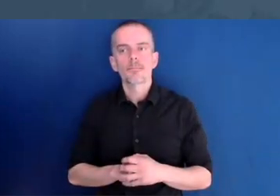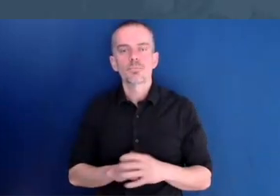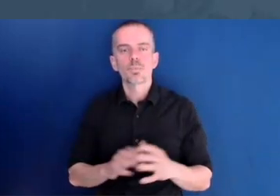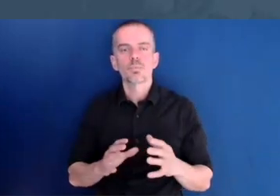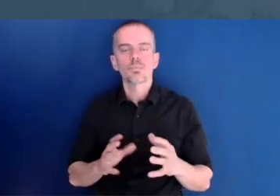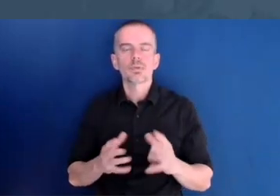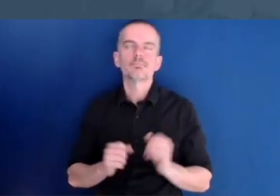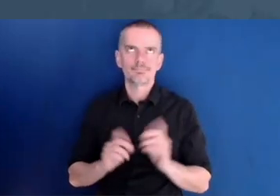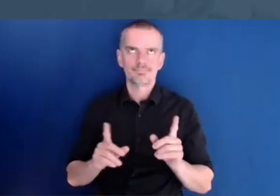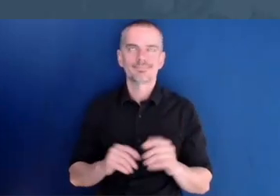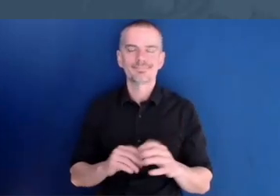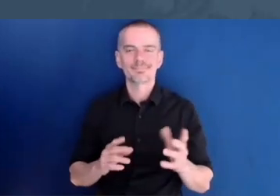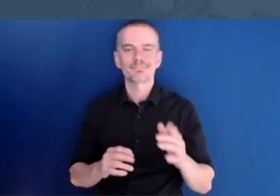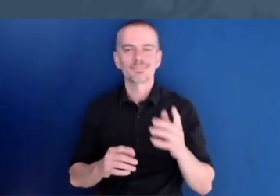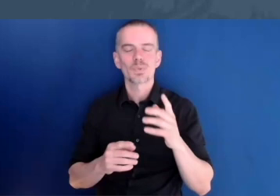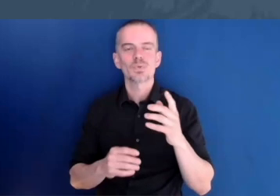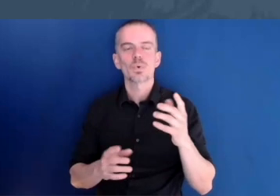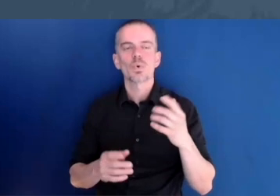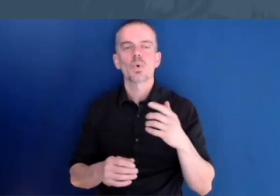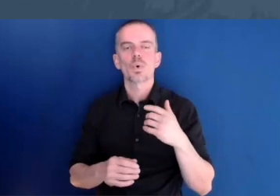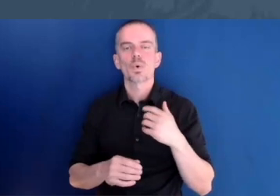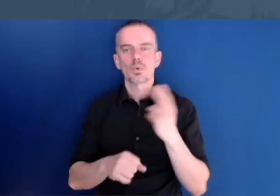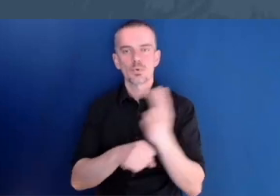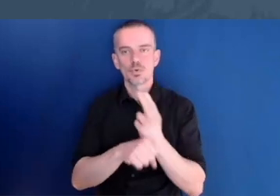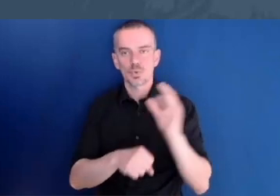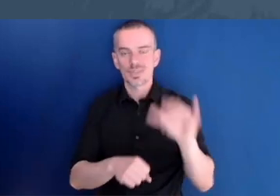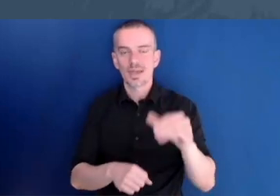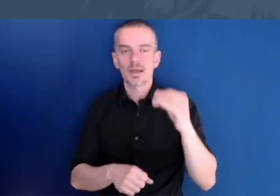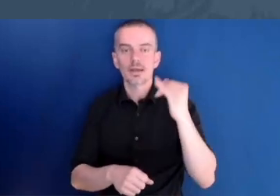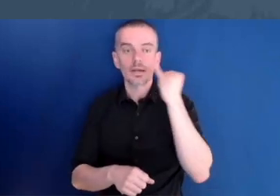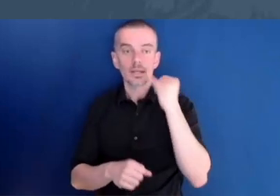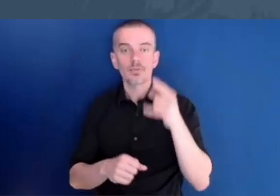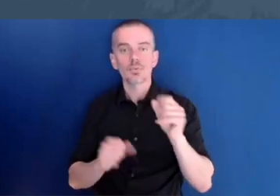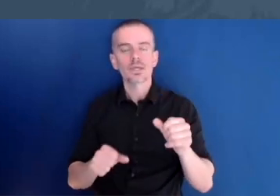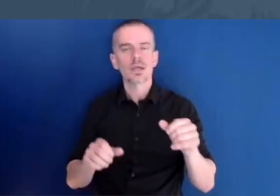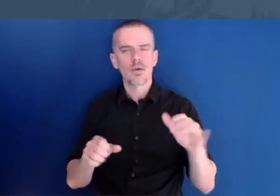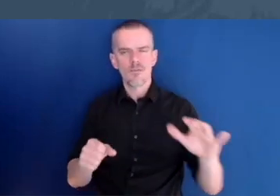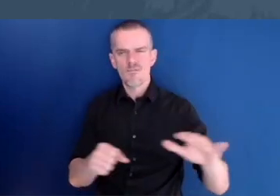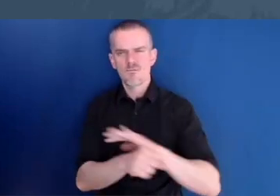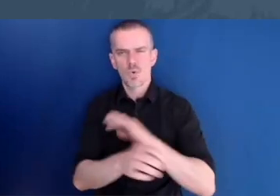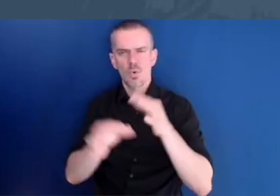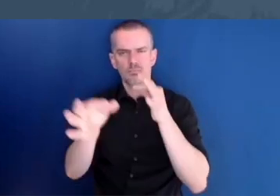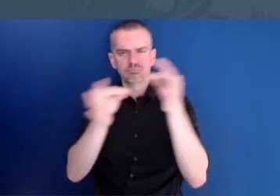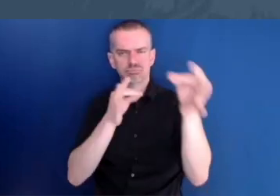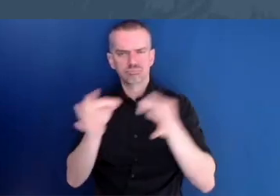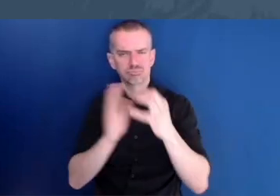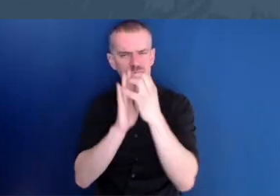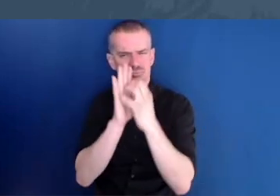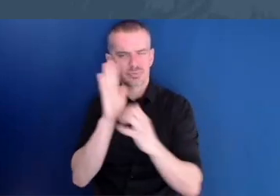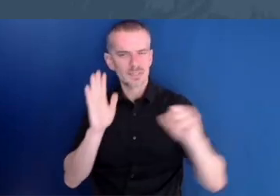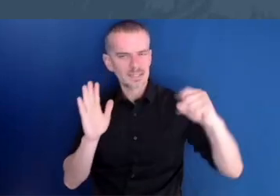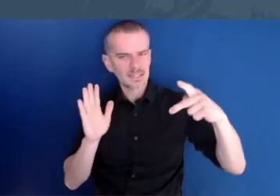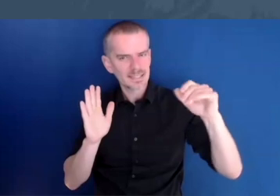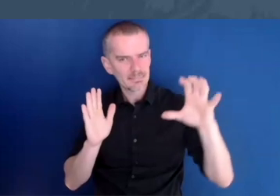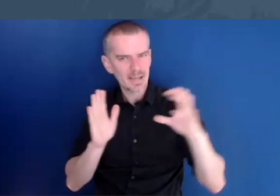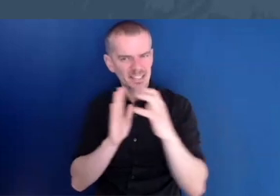we're going to use sealed bids when we can provide a full description or complete set of specifications of